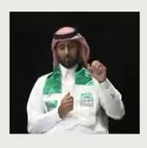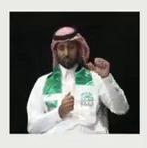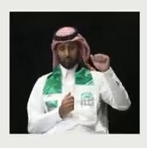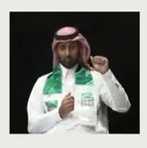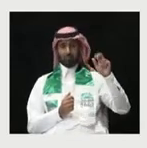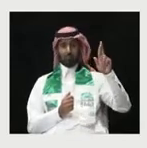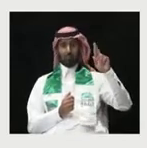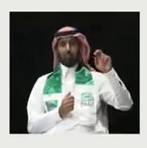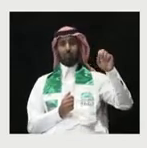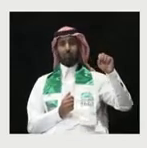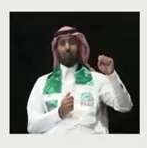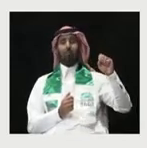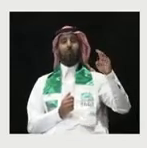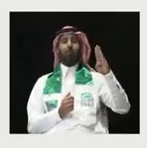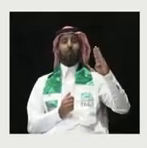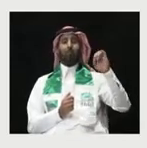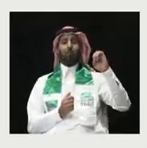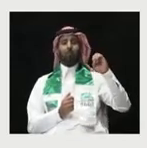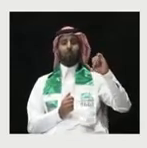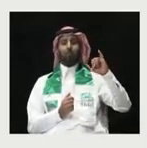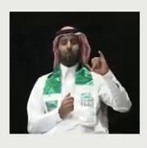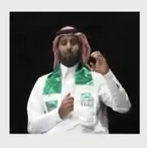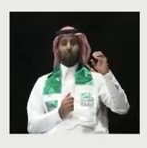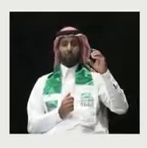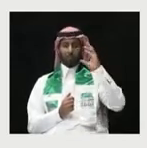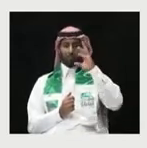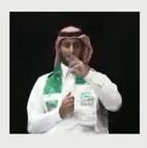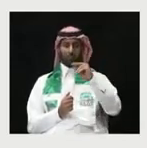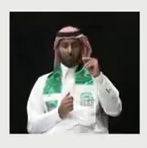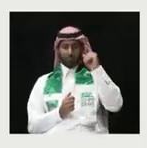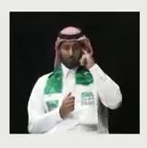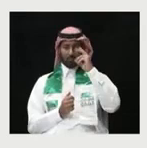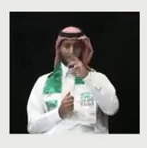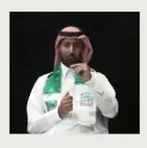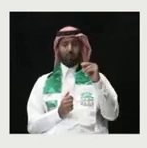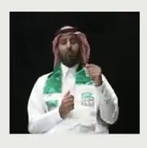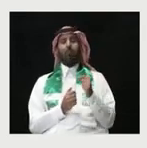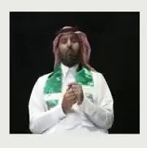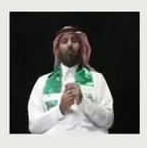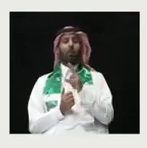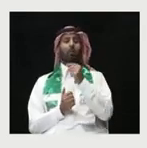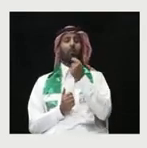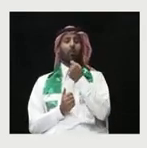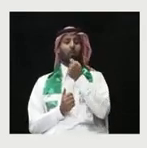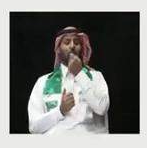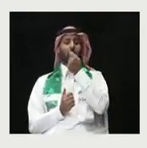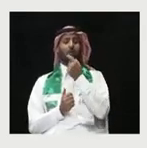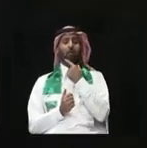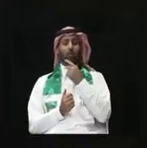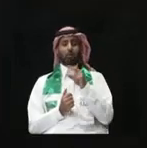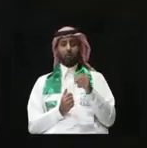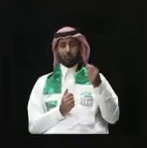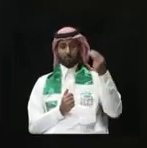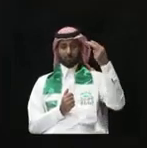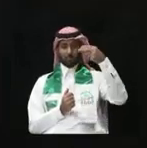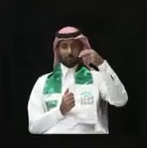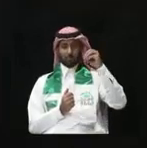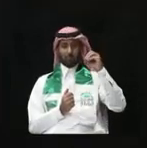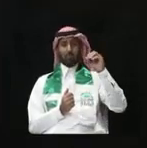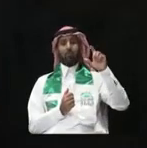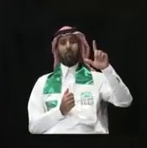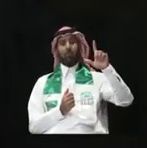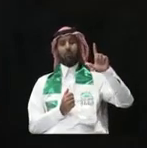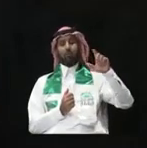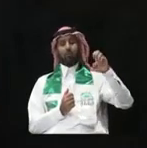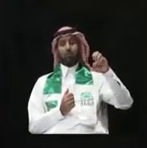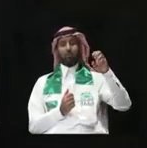well, and we have Holy Quran in capital. Why are these in capital while the others are